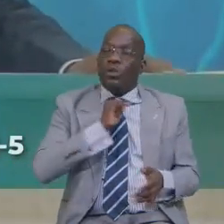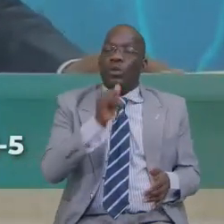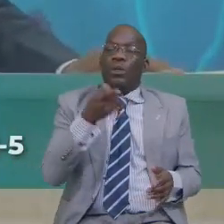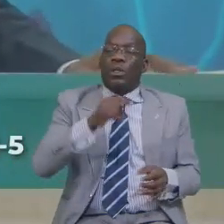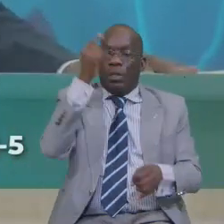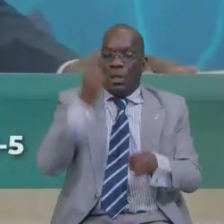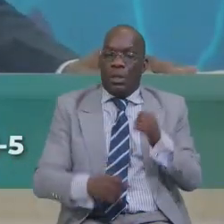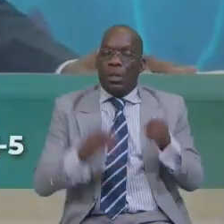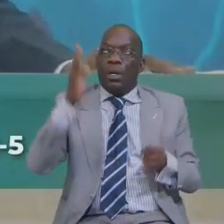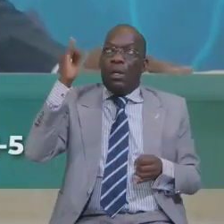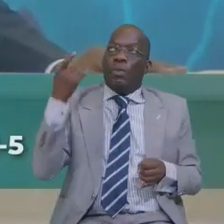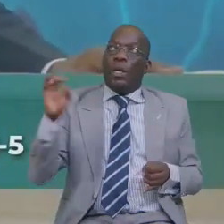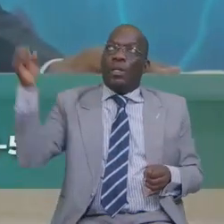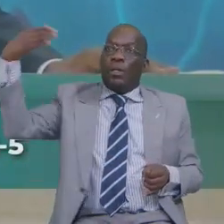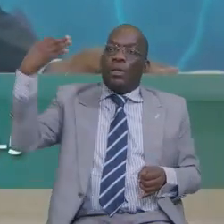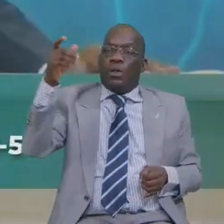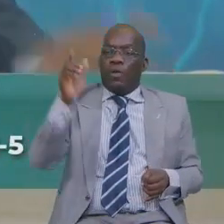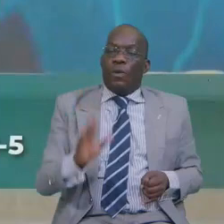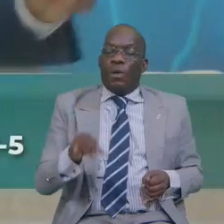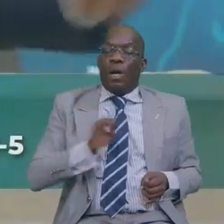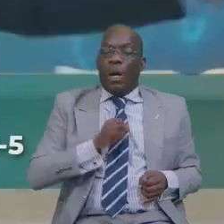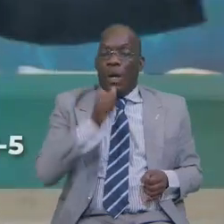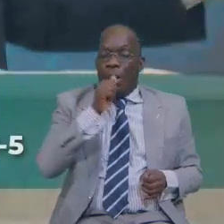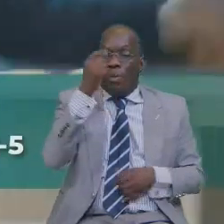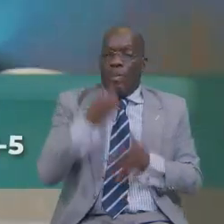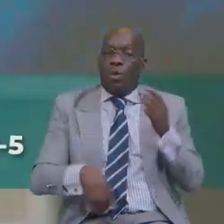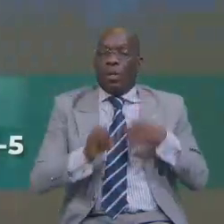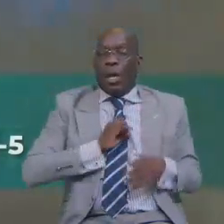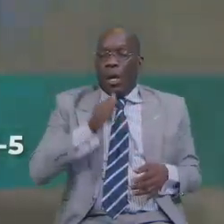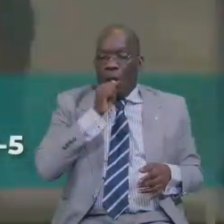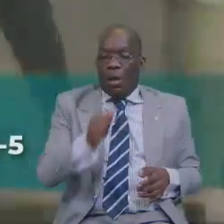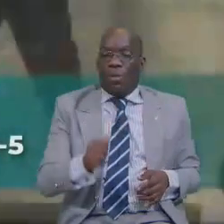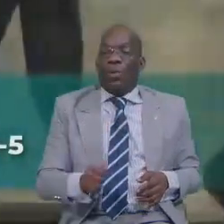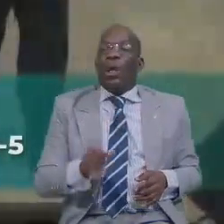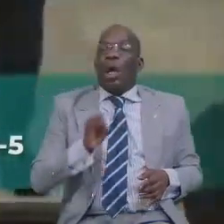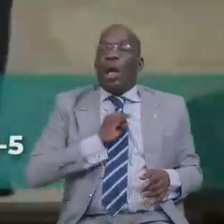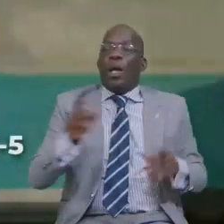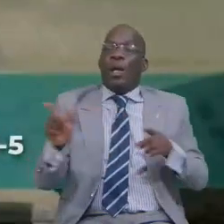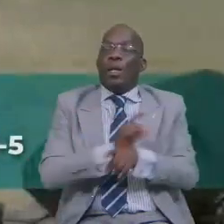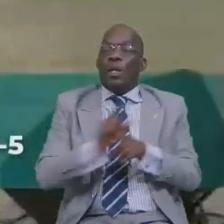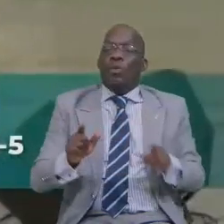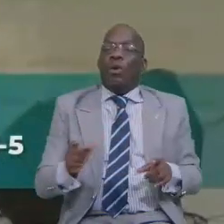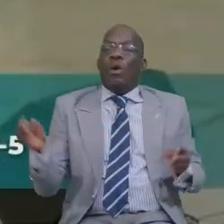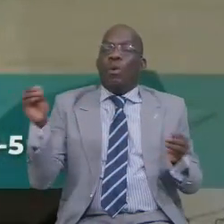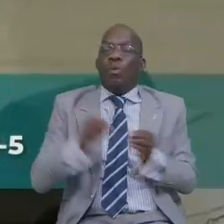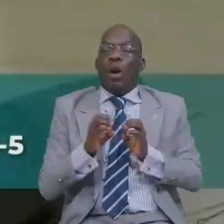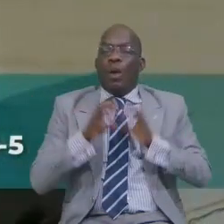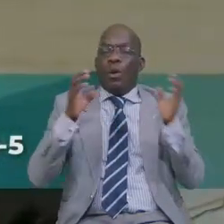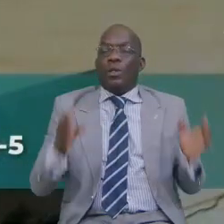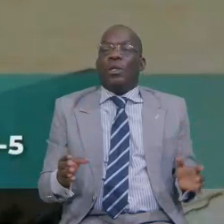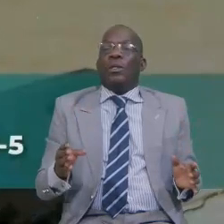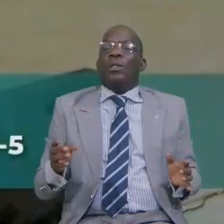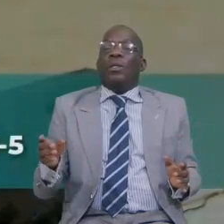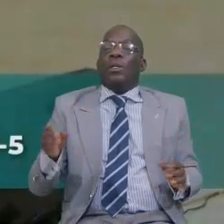God, I am what I am. And I labored more abundantly than they all. We receive grace and